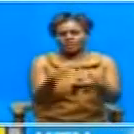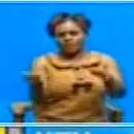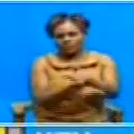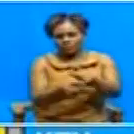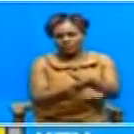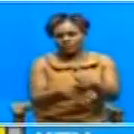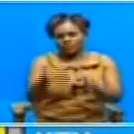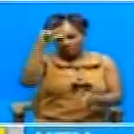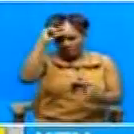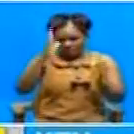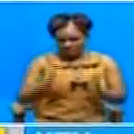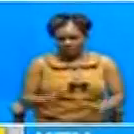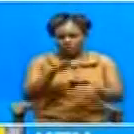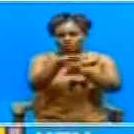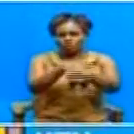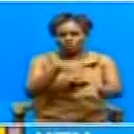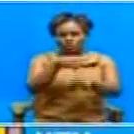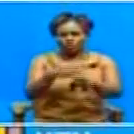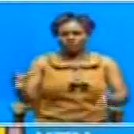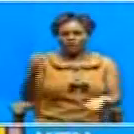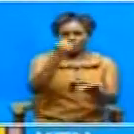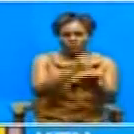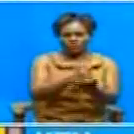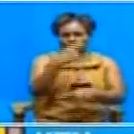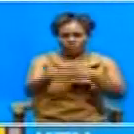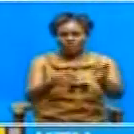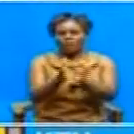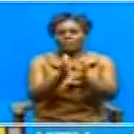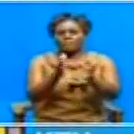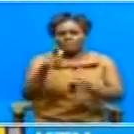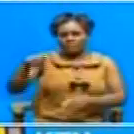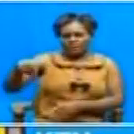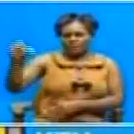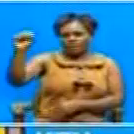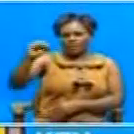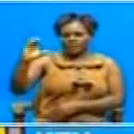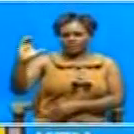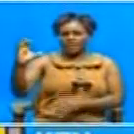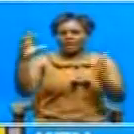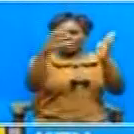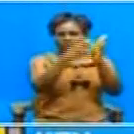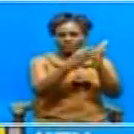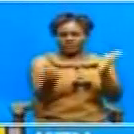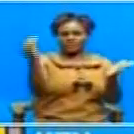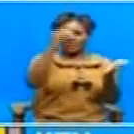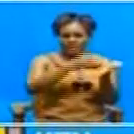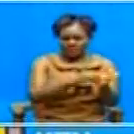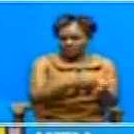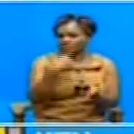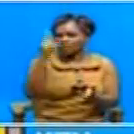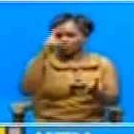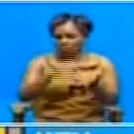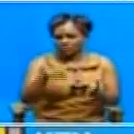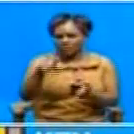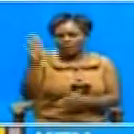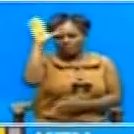governor position is said to have slowed the appointment process after the Public Service Commission readvertised the position after what it termed